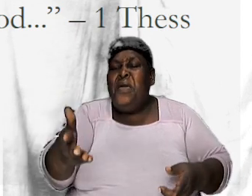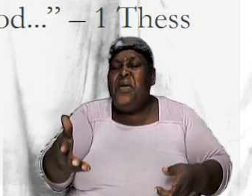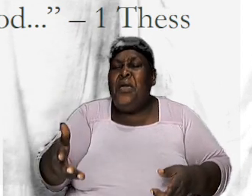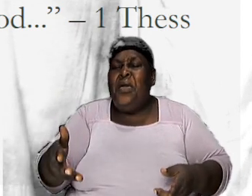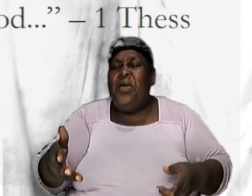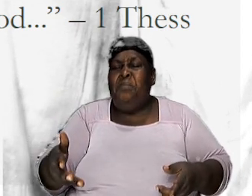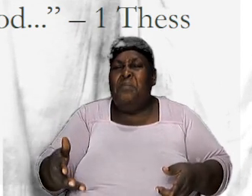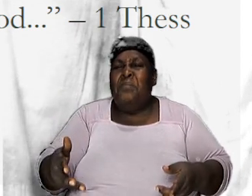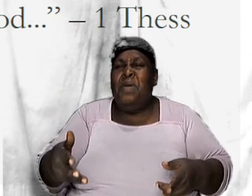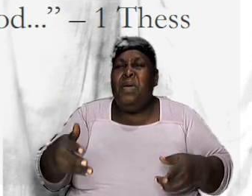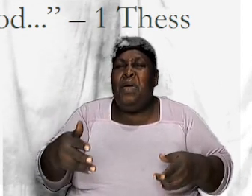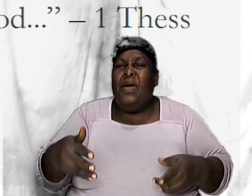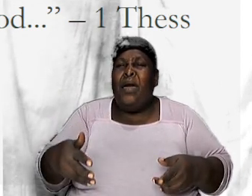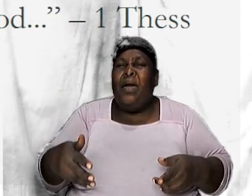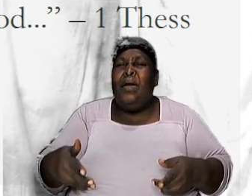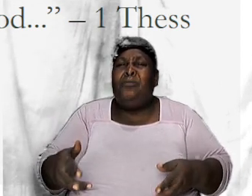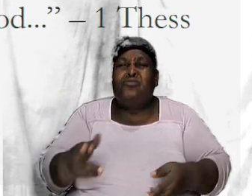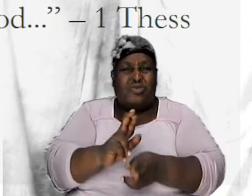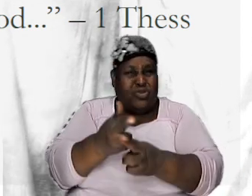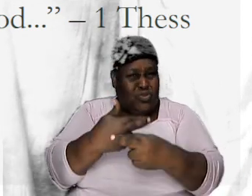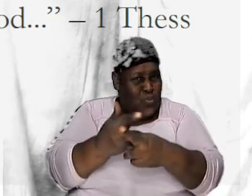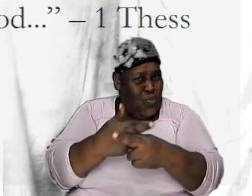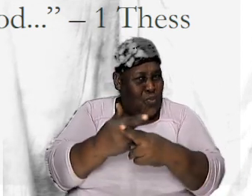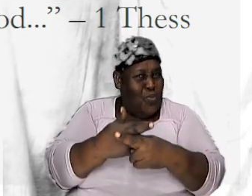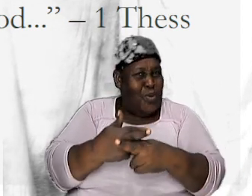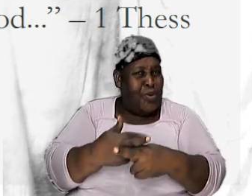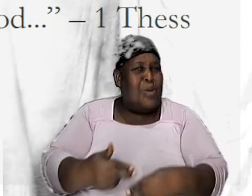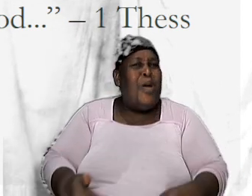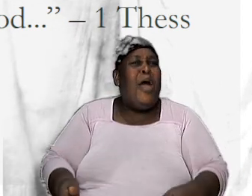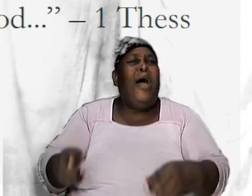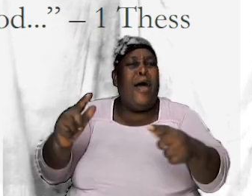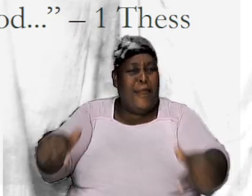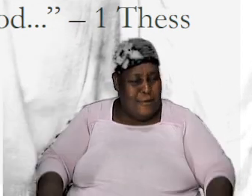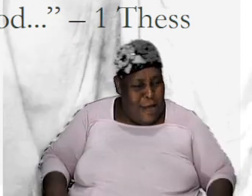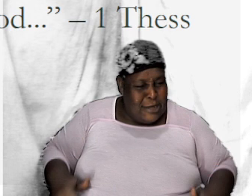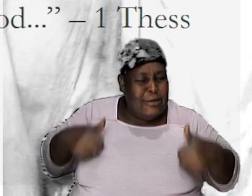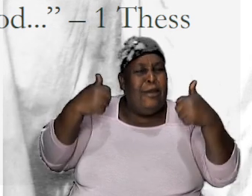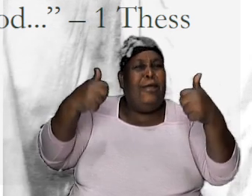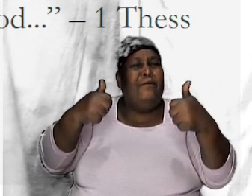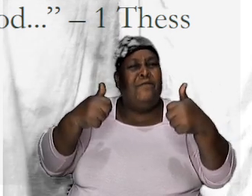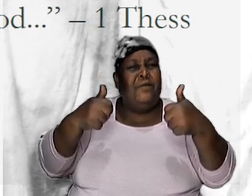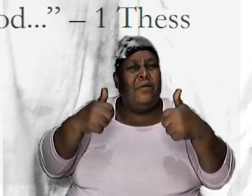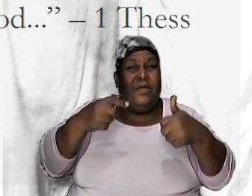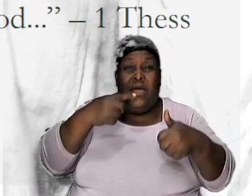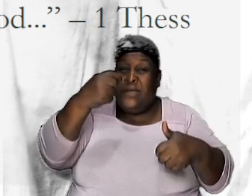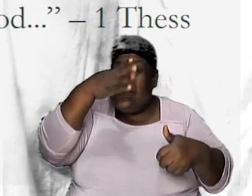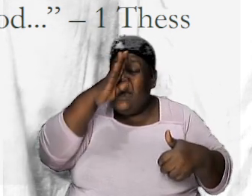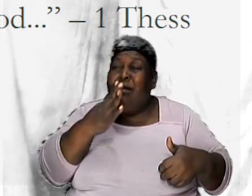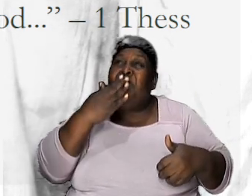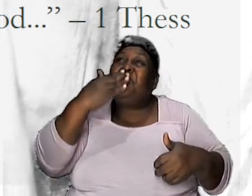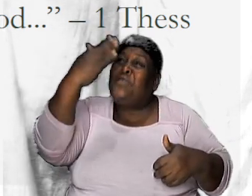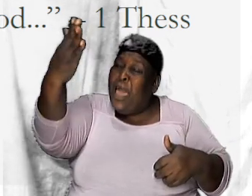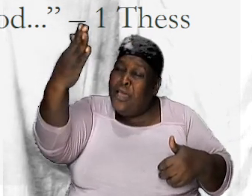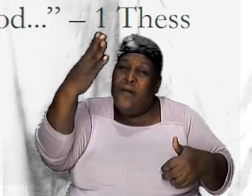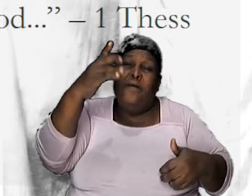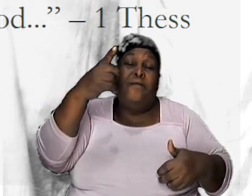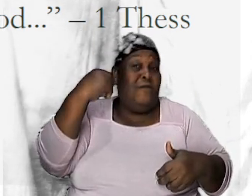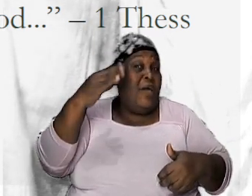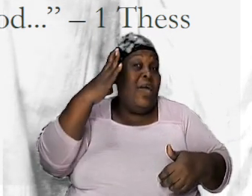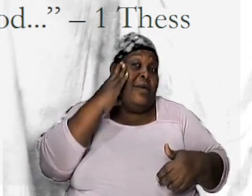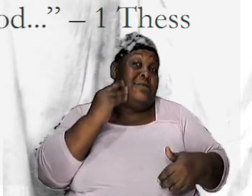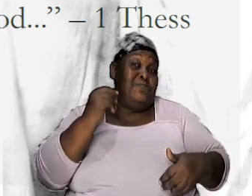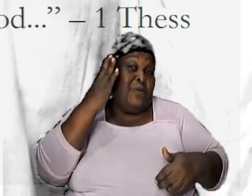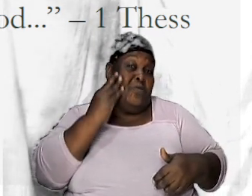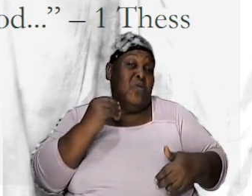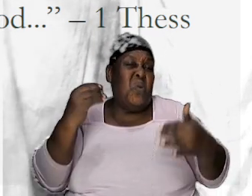on. Amen. And don't allow the enemy, amen, to learn from it. Tell God thank you for it. Tell God thank you for that experience,